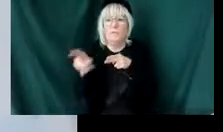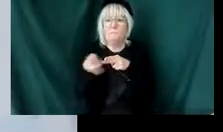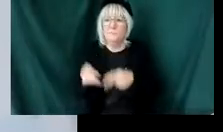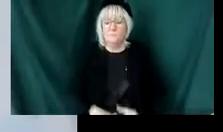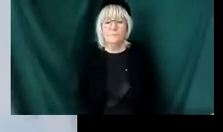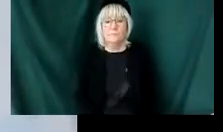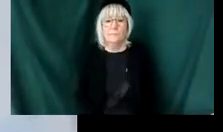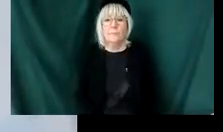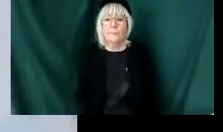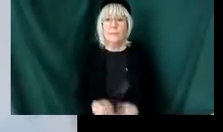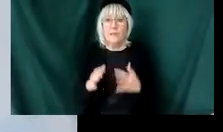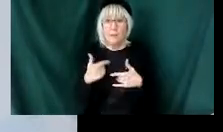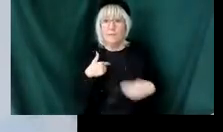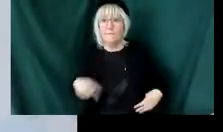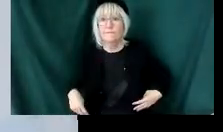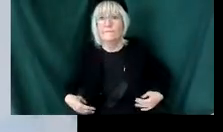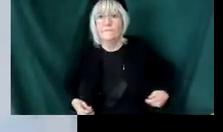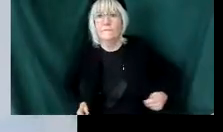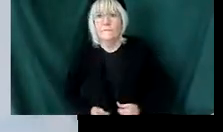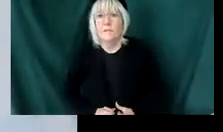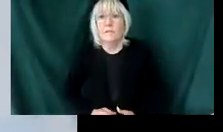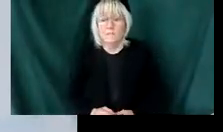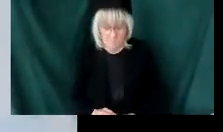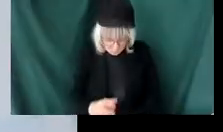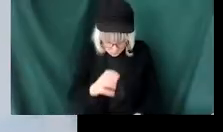So now I have orange blending to pink.